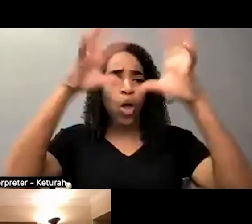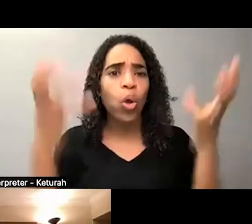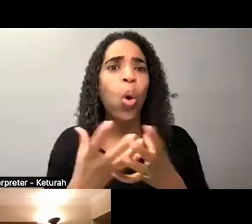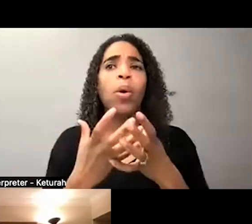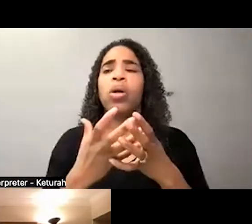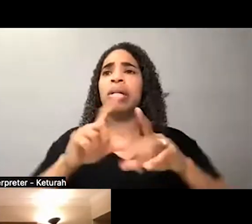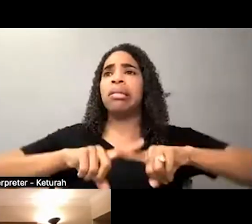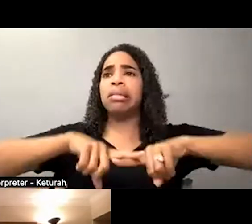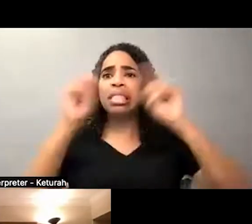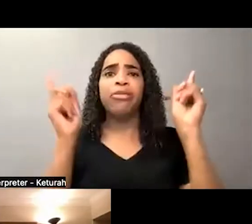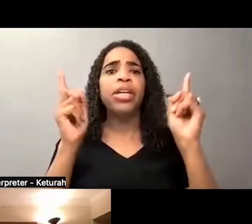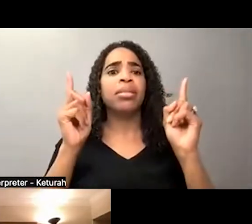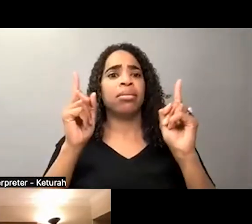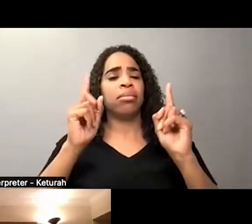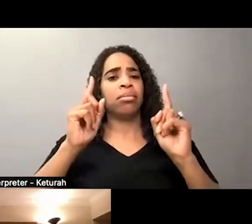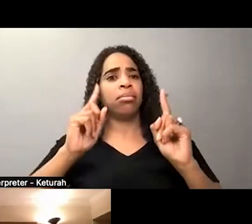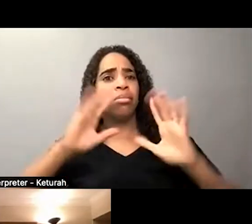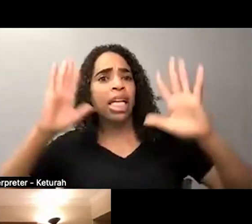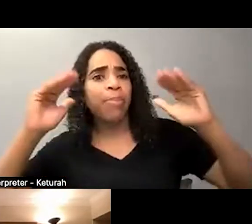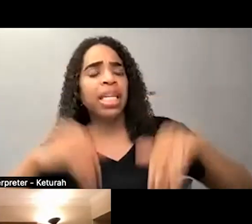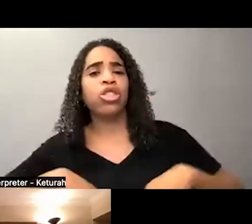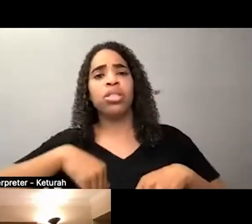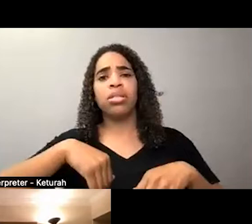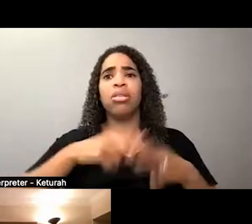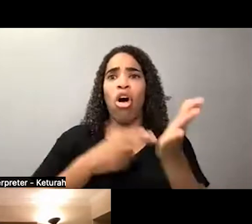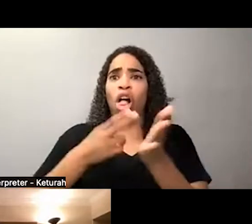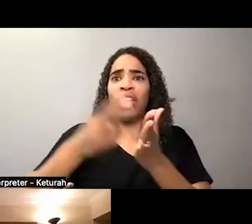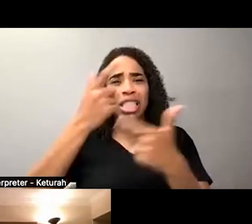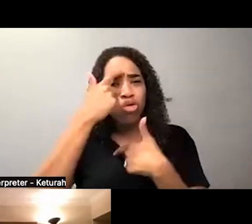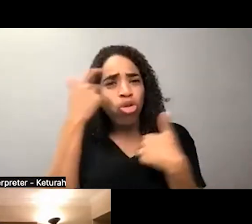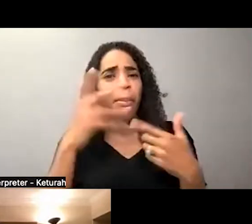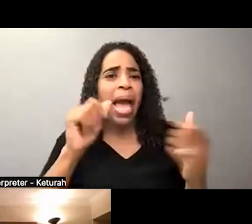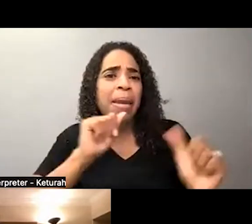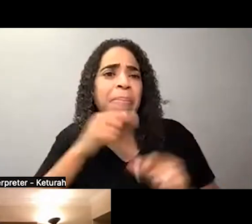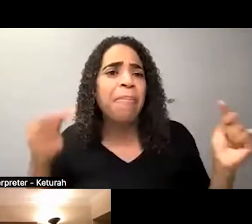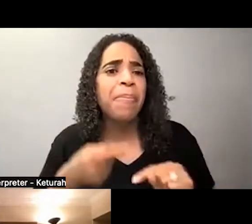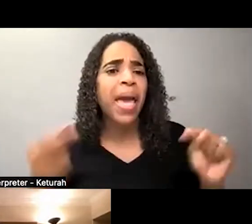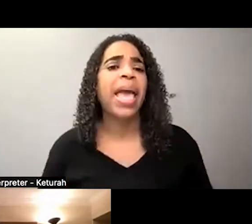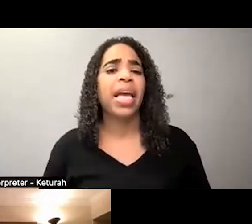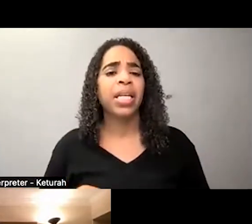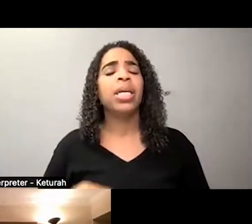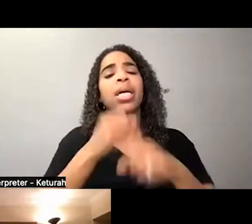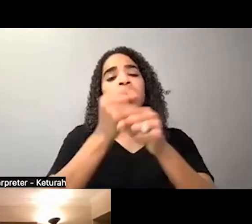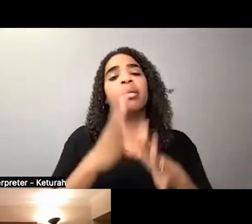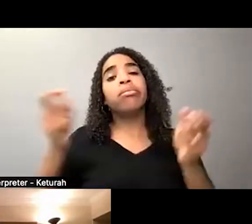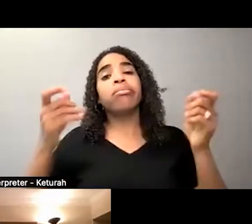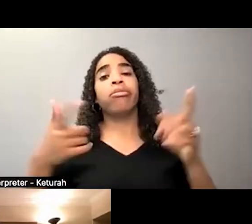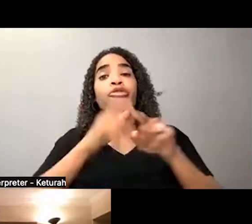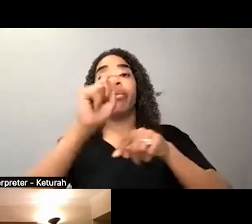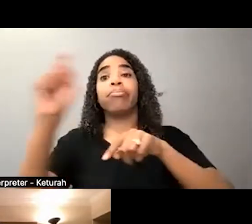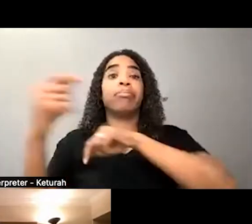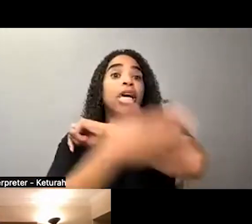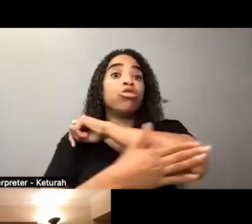expectations of being served up authentic trauma and pain by these artists. Featuring directors and producers from different countries across the